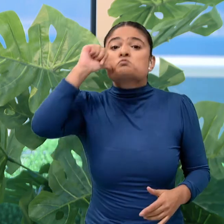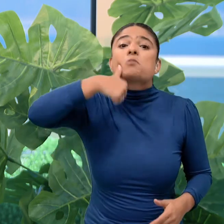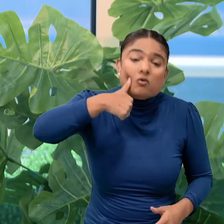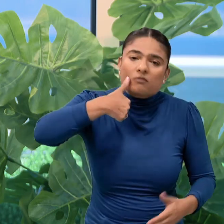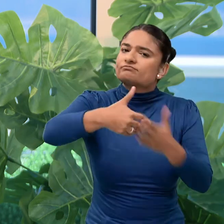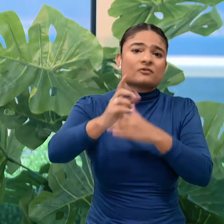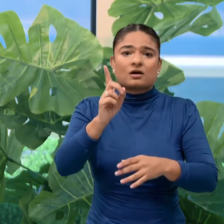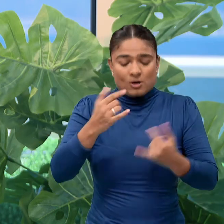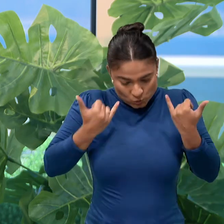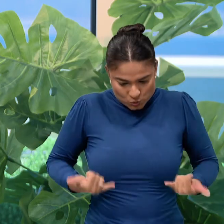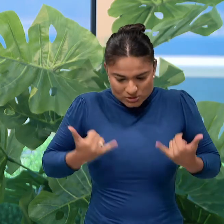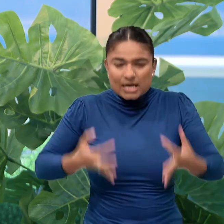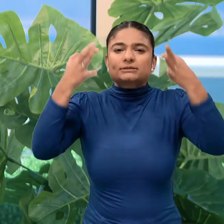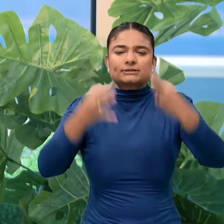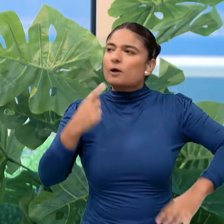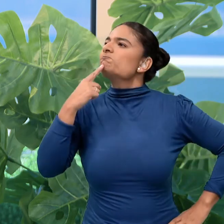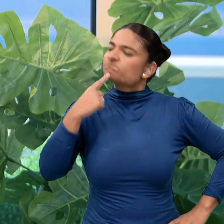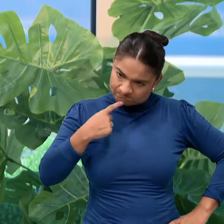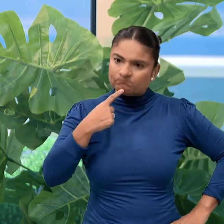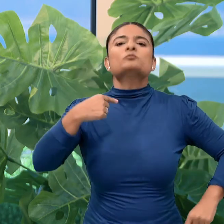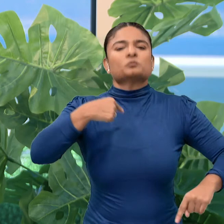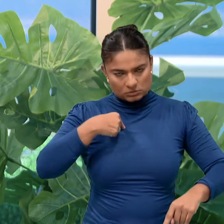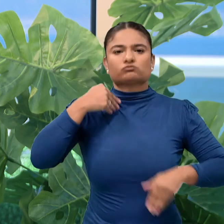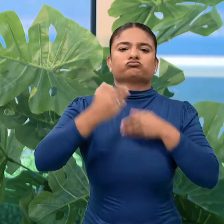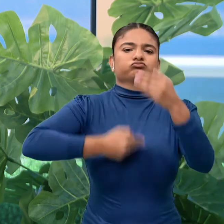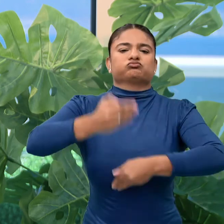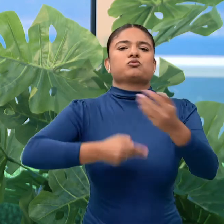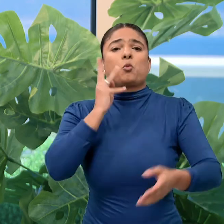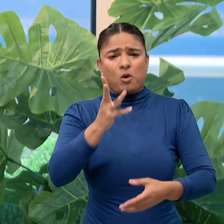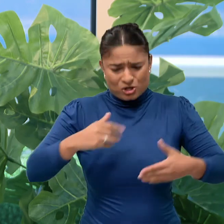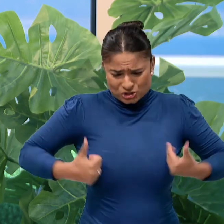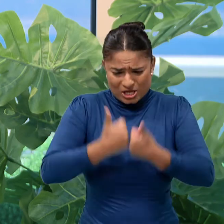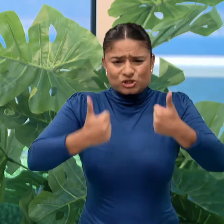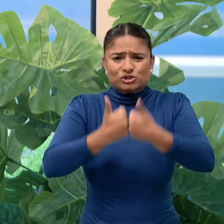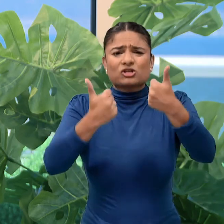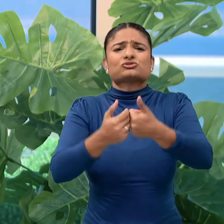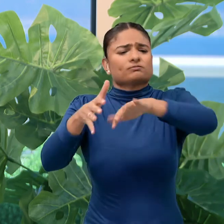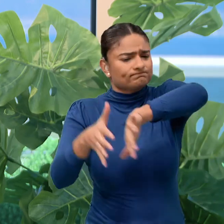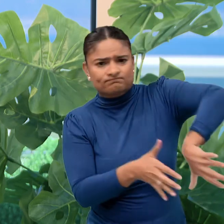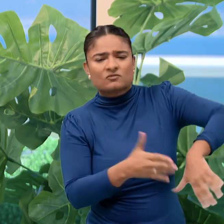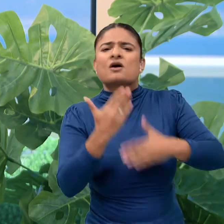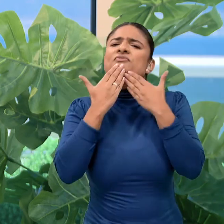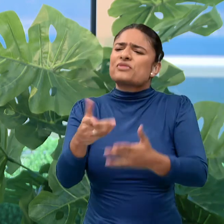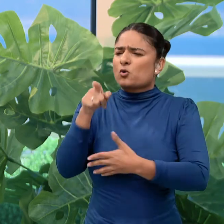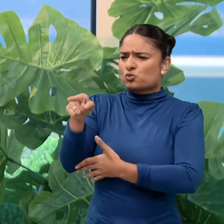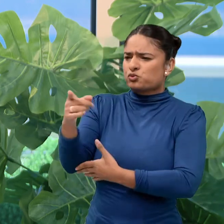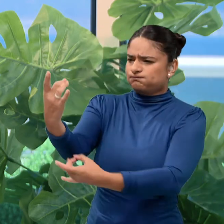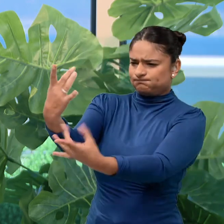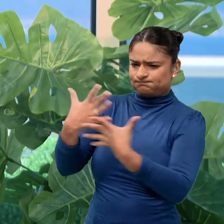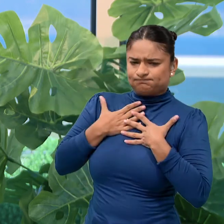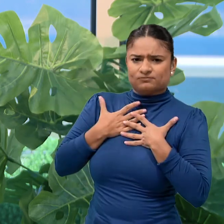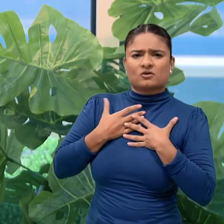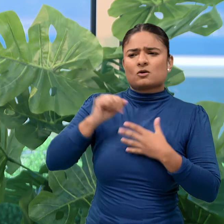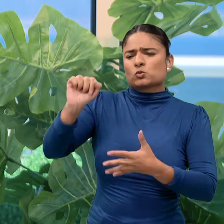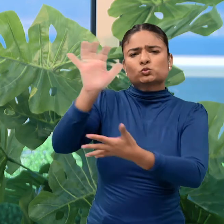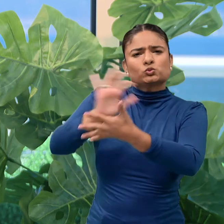you'll be tomorrow. Take it day by day and always challenge yourself. Dankie Brandon dat jy jou storie met ons gedeel het